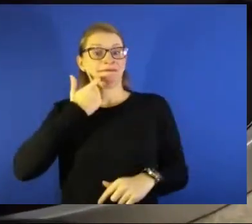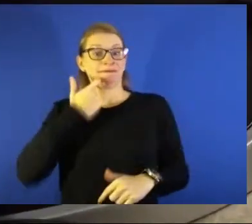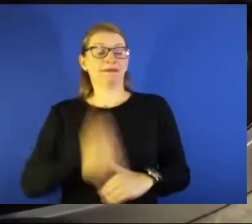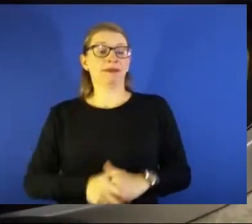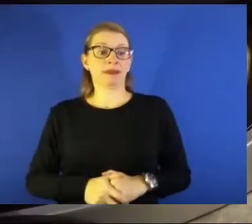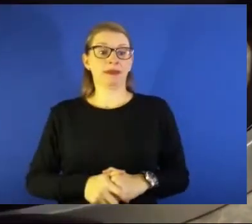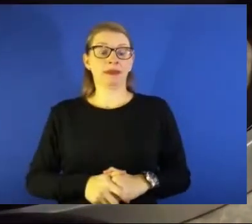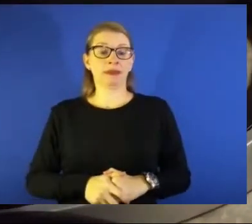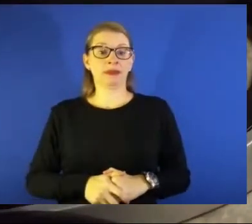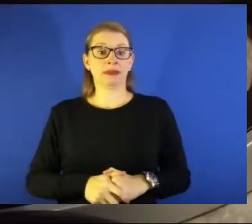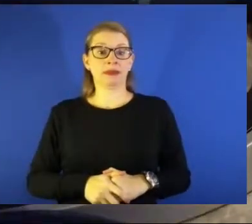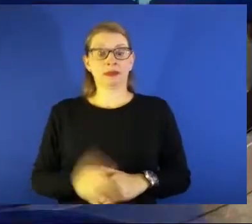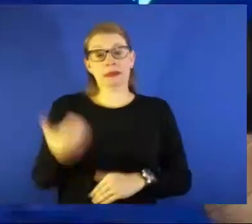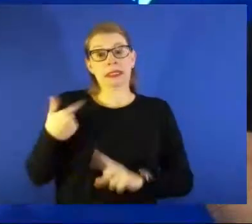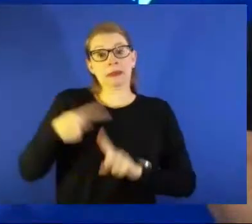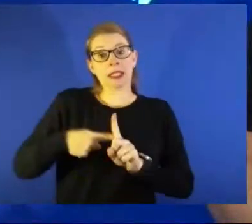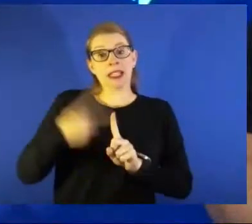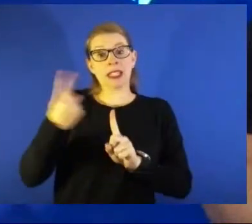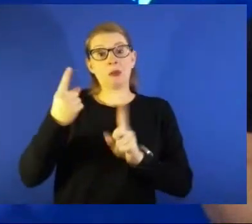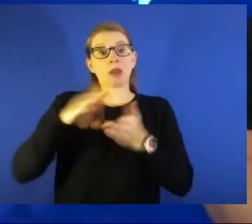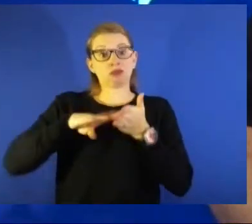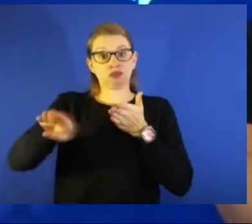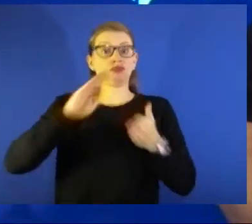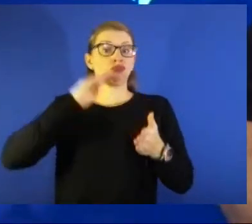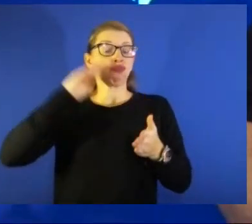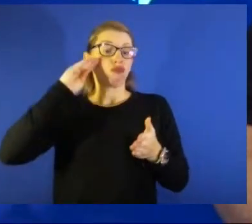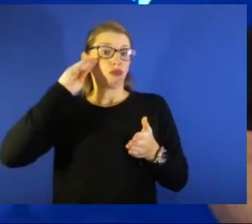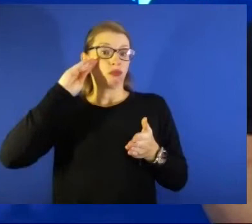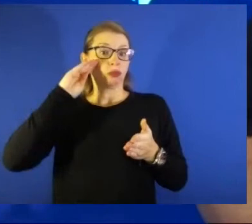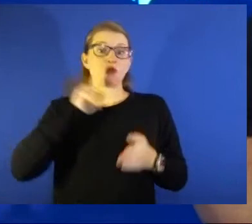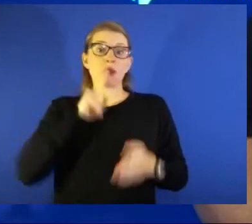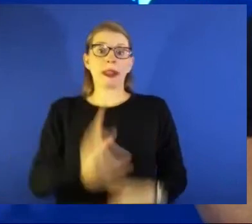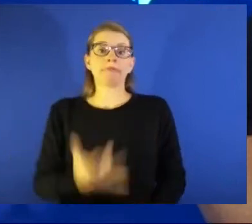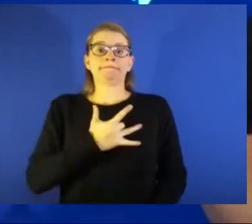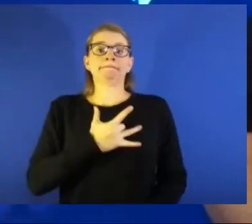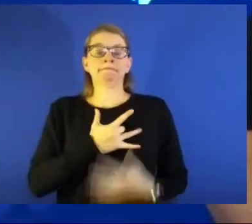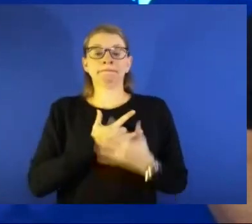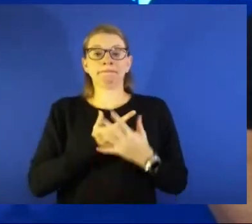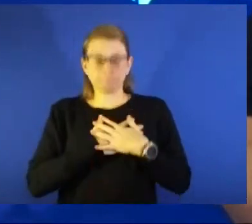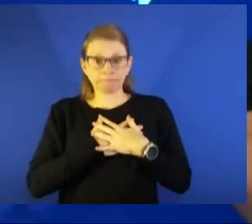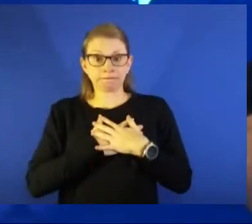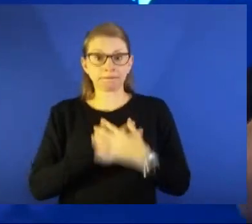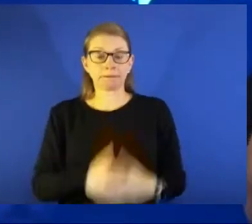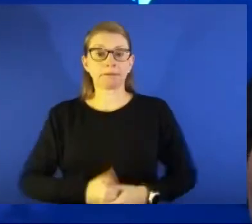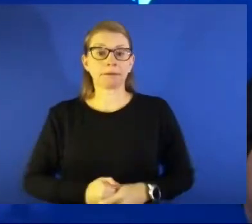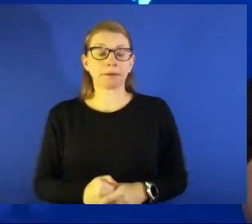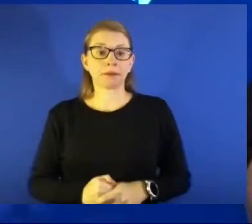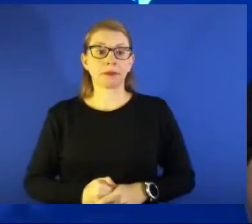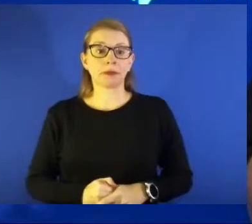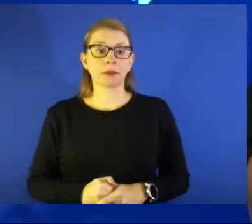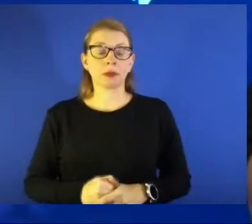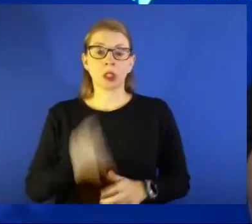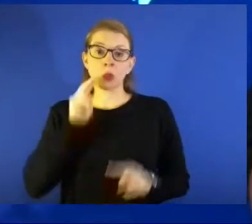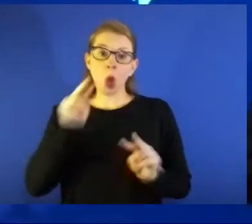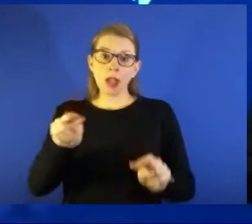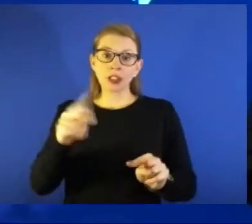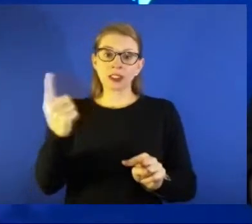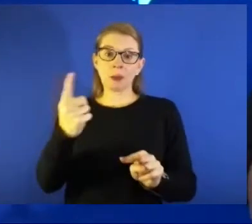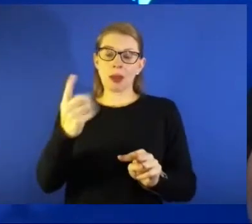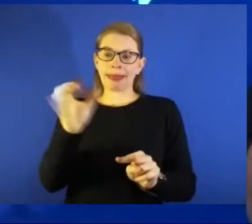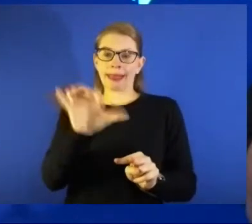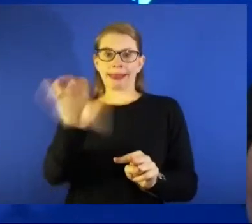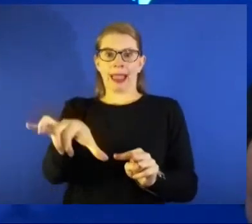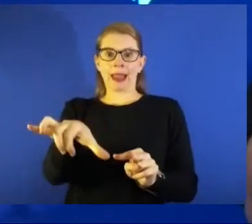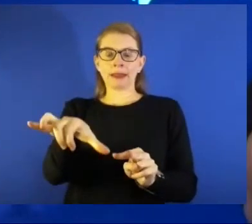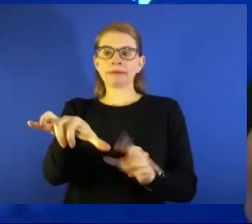This last month, we had somebody go home who really touched our hearts upstairs, and to be able to watch somebody like that come out of